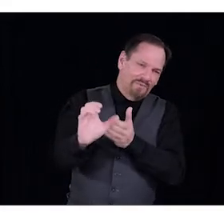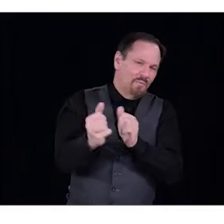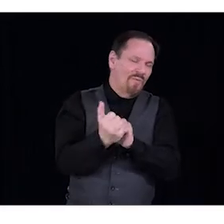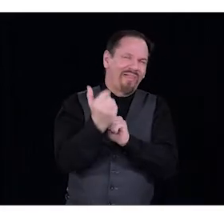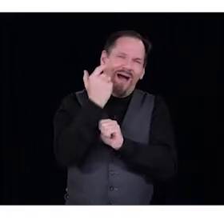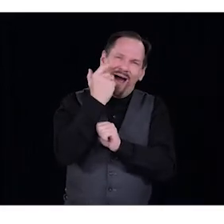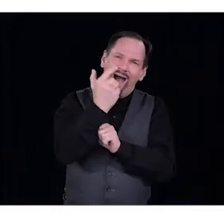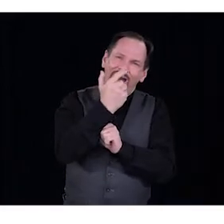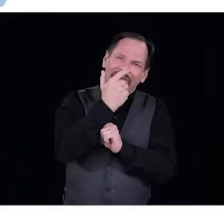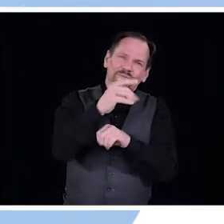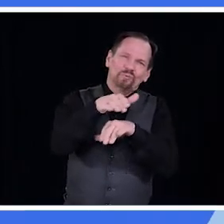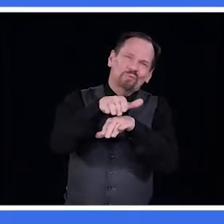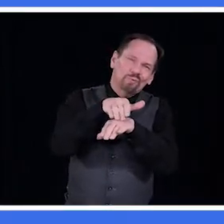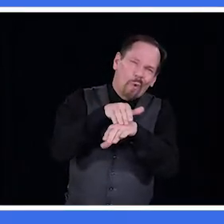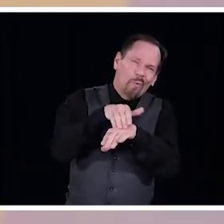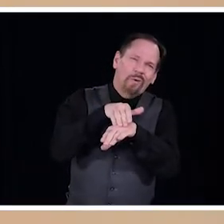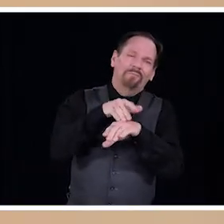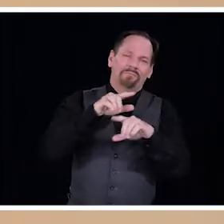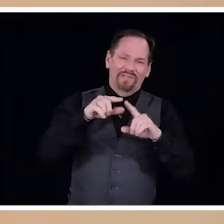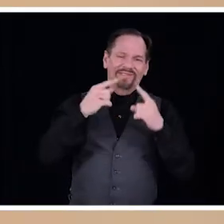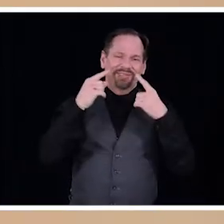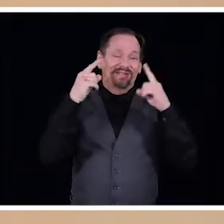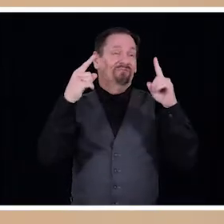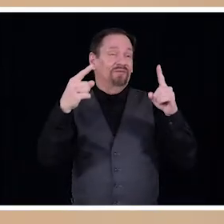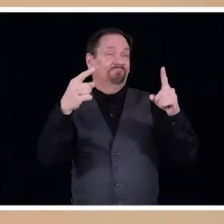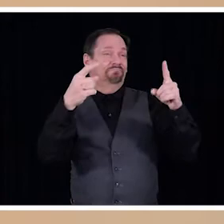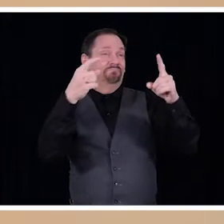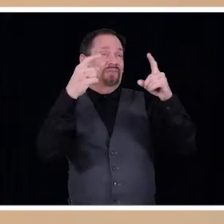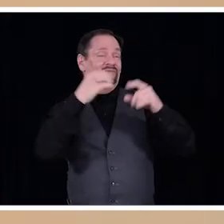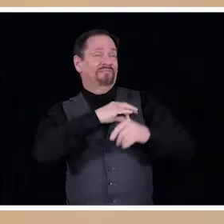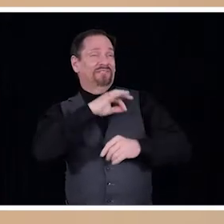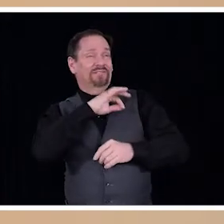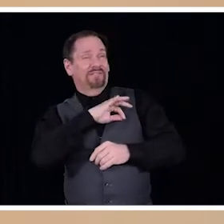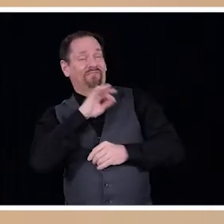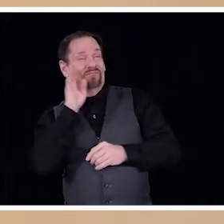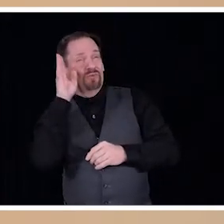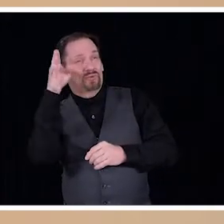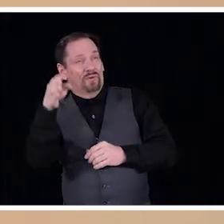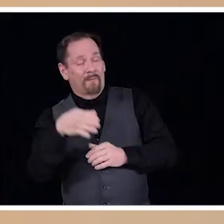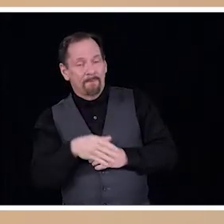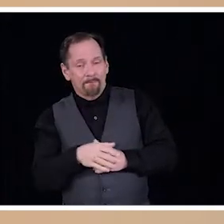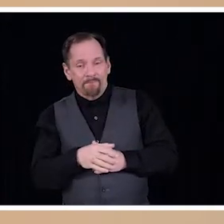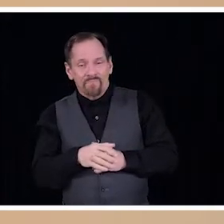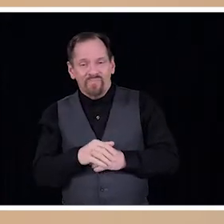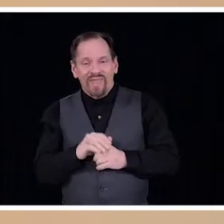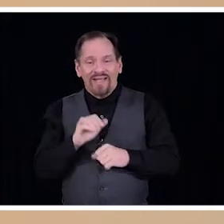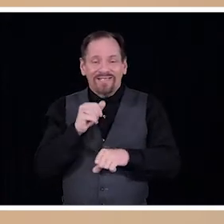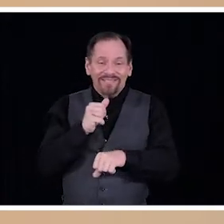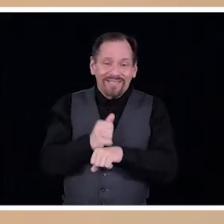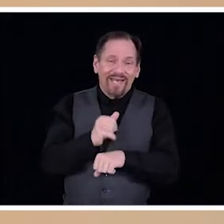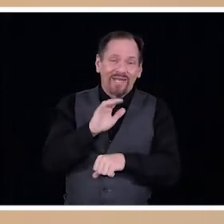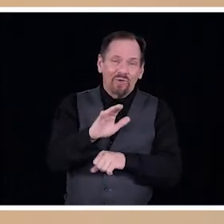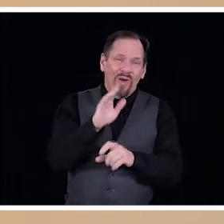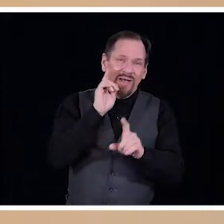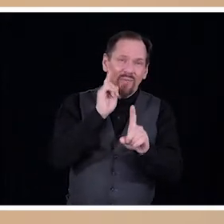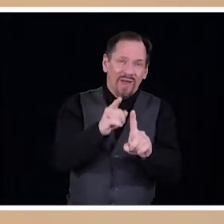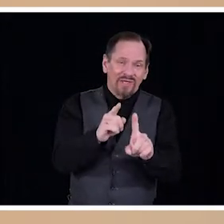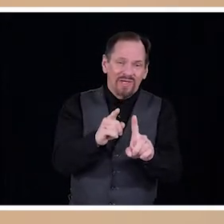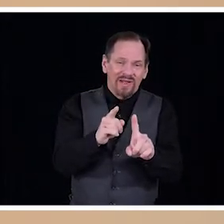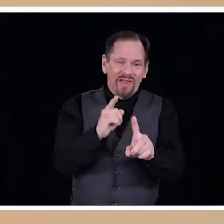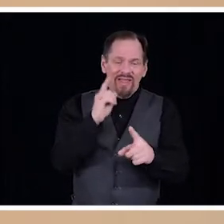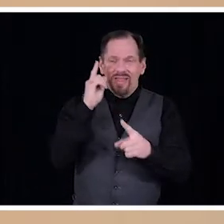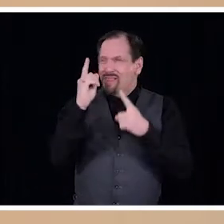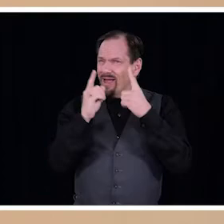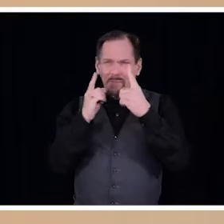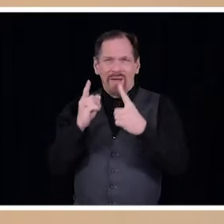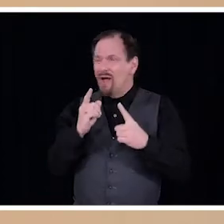to slow but sure returns. In setting your aspiration, I encourage you to think of the long term and not just